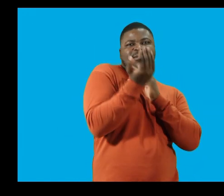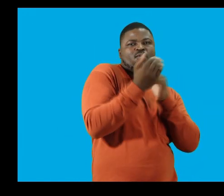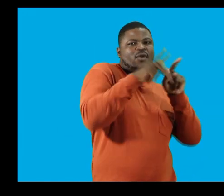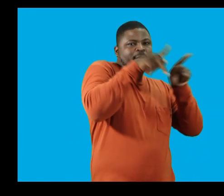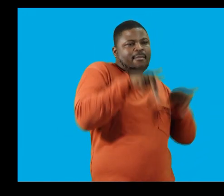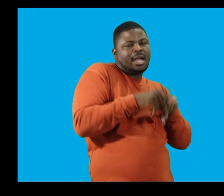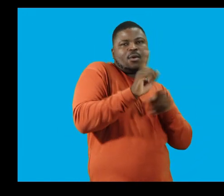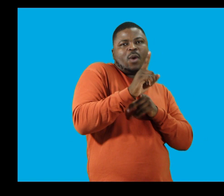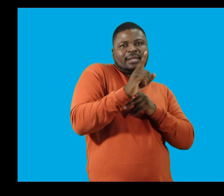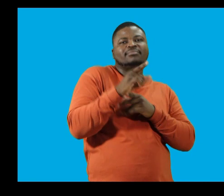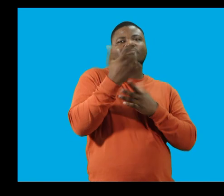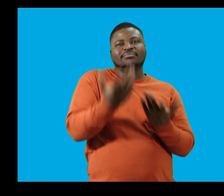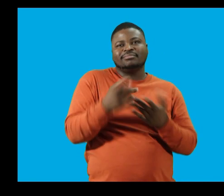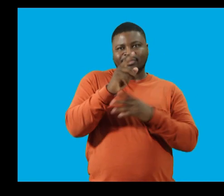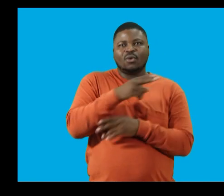write